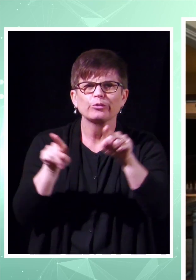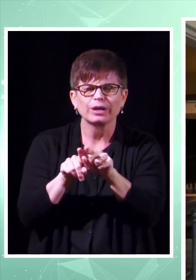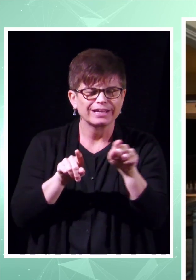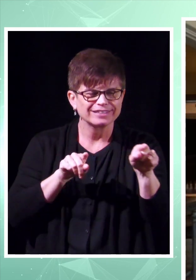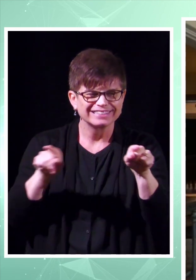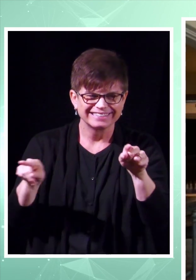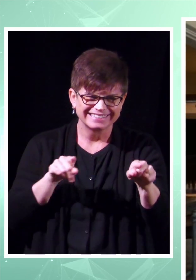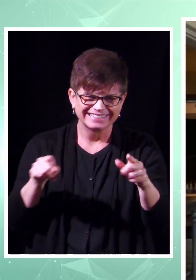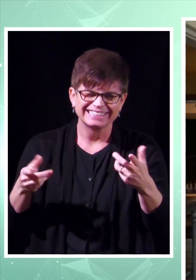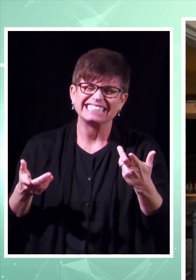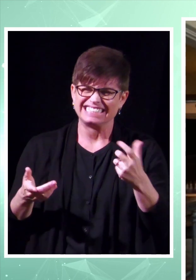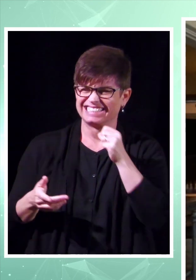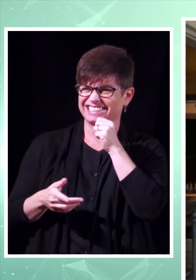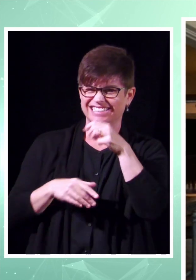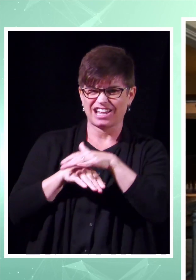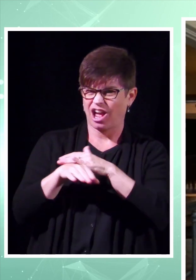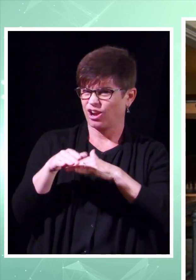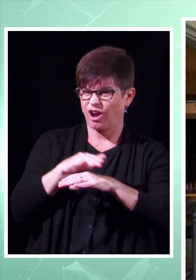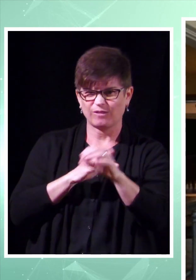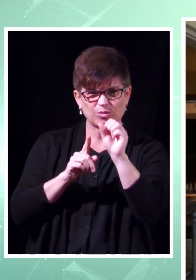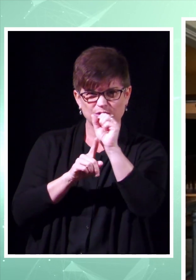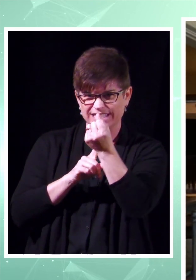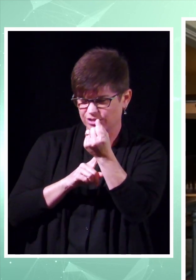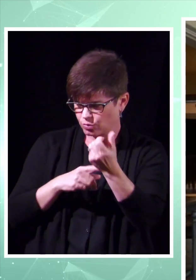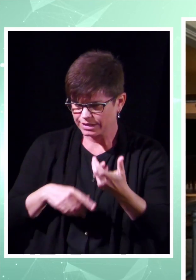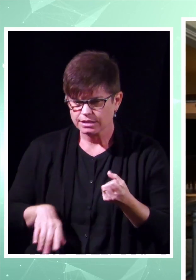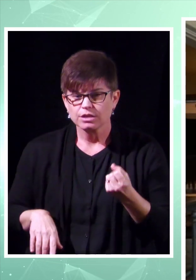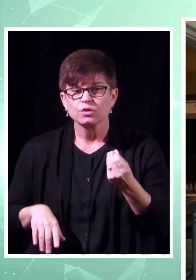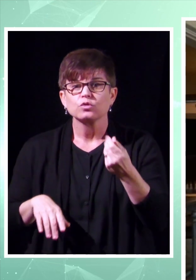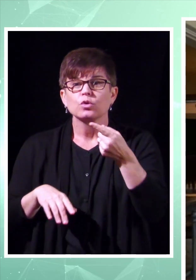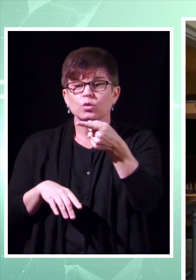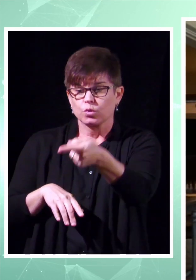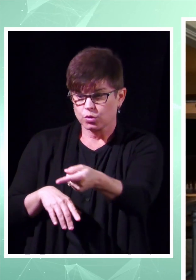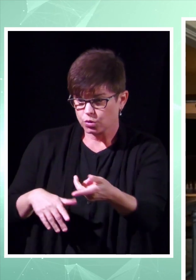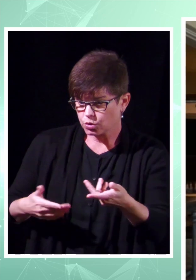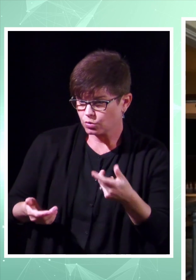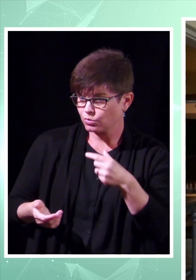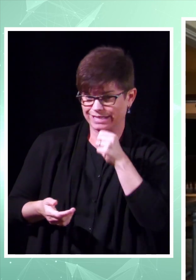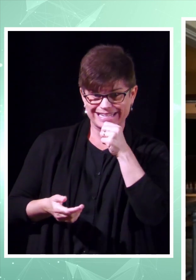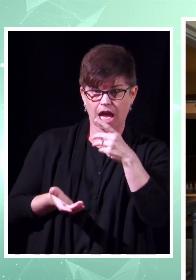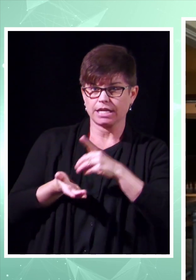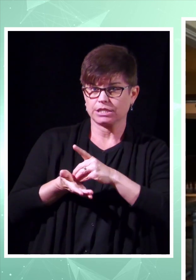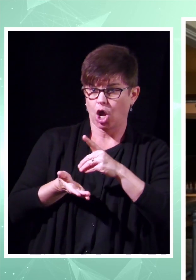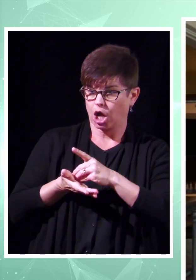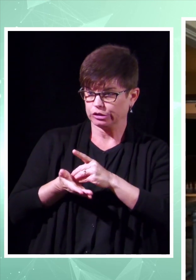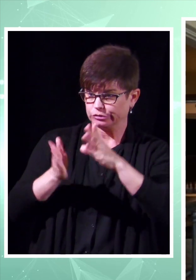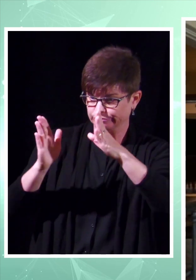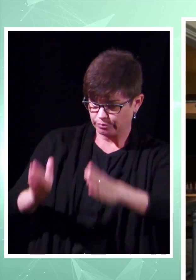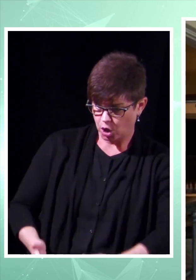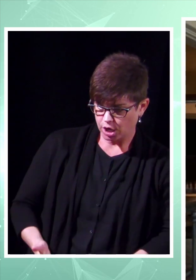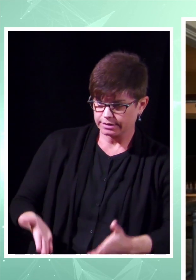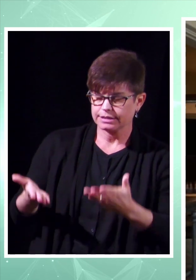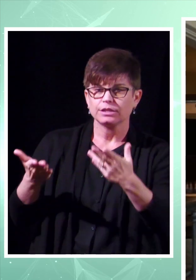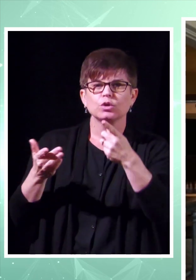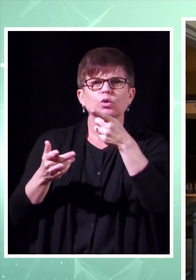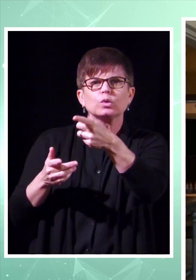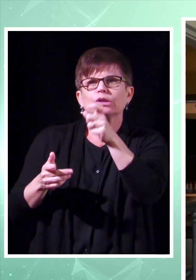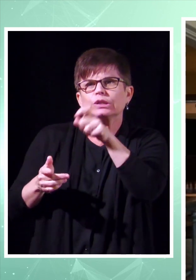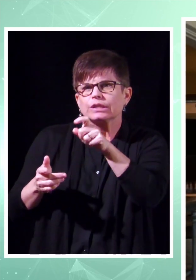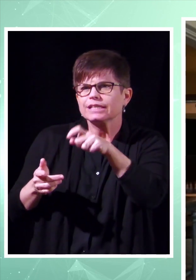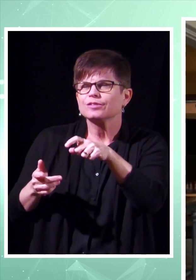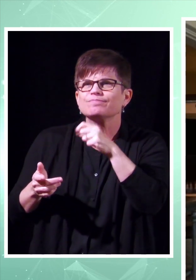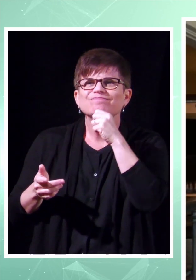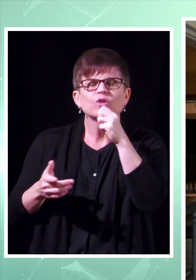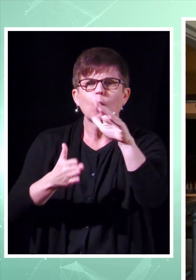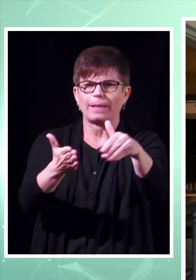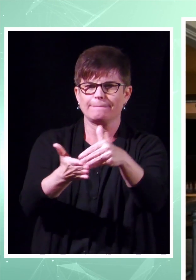which is a very uncomfortable situation to be in. And you, as a non-doctor human being, you need to not